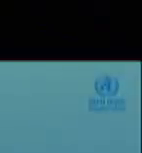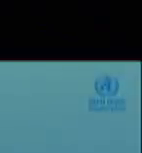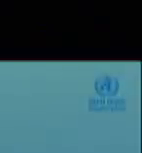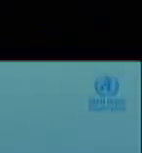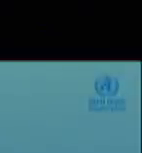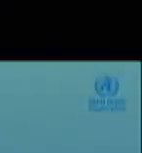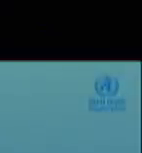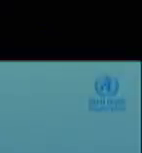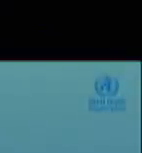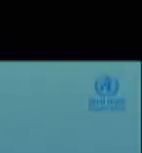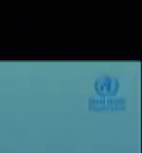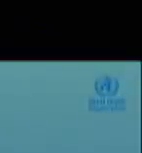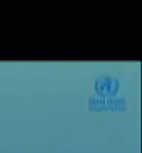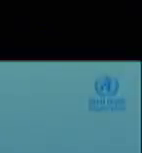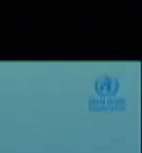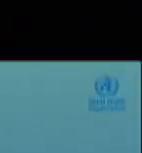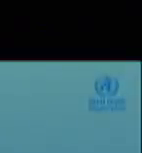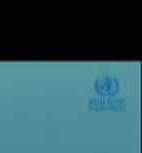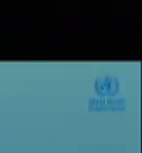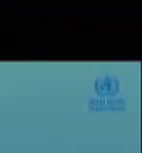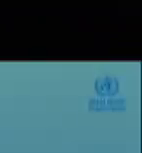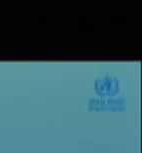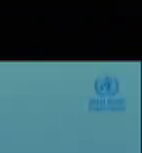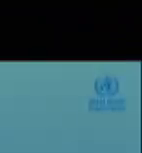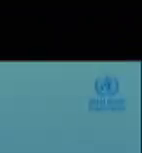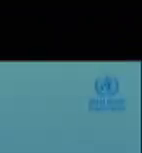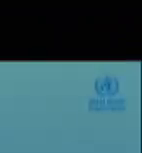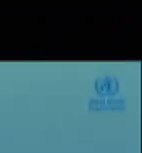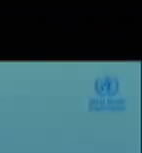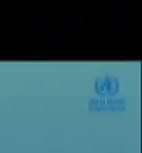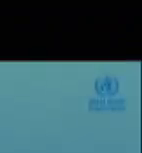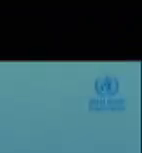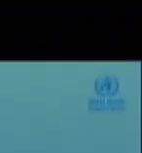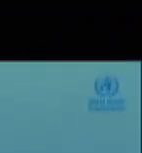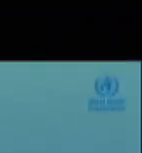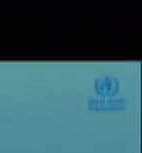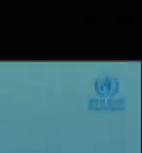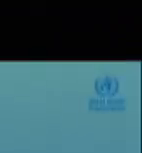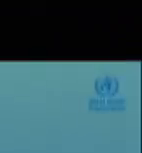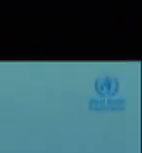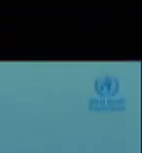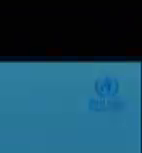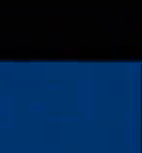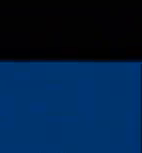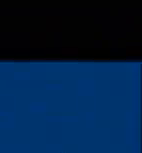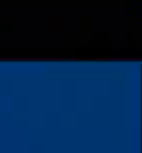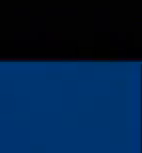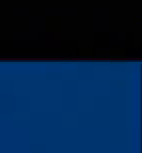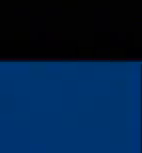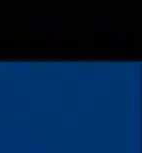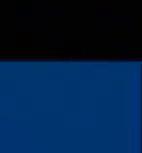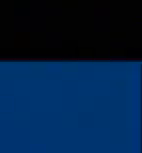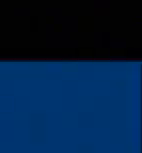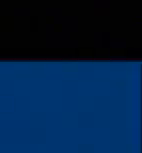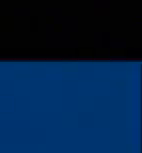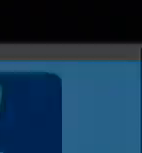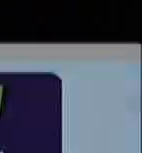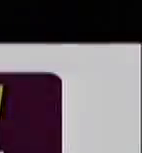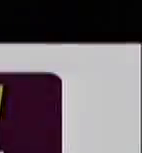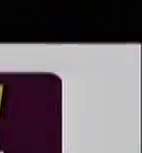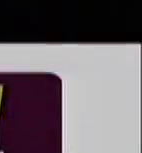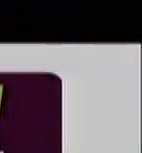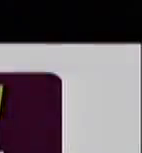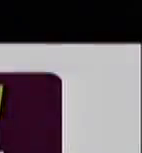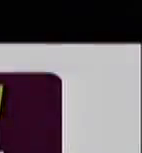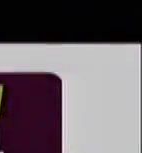parents. Until next time then, stay safe, stay healthy, and stick with science. As a father and